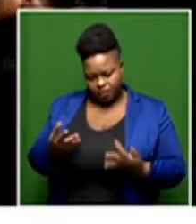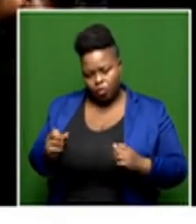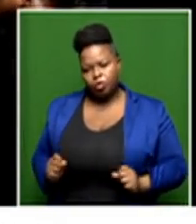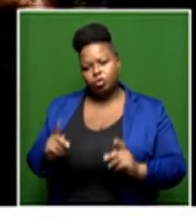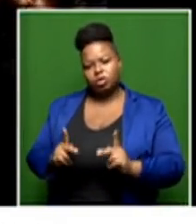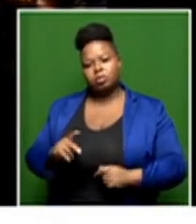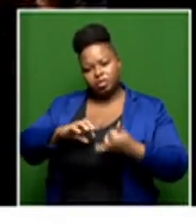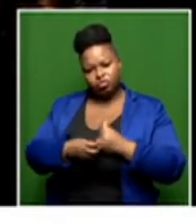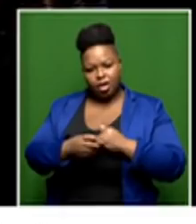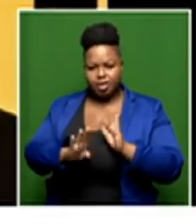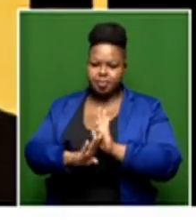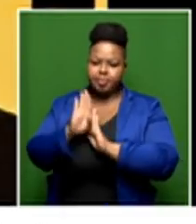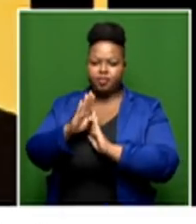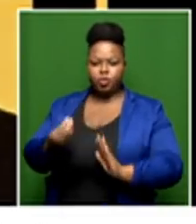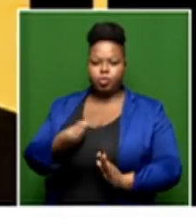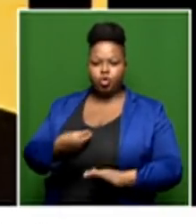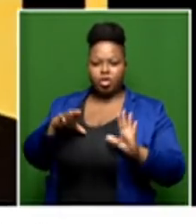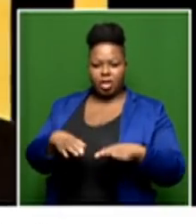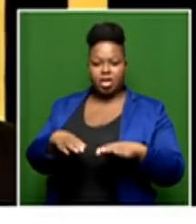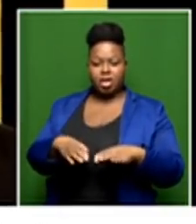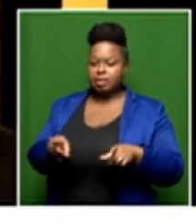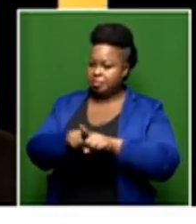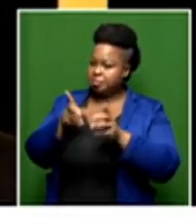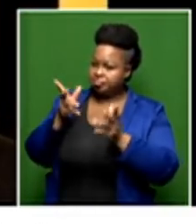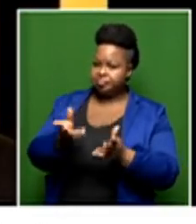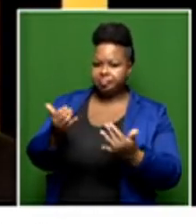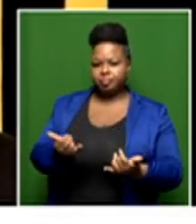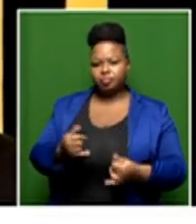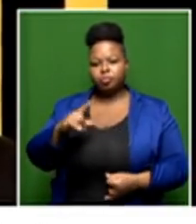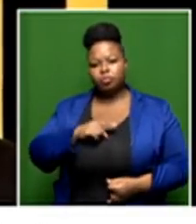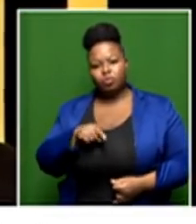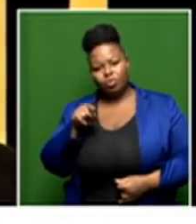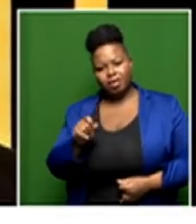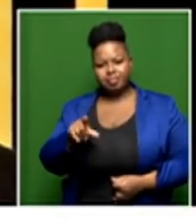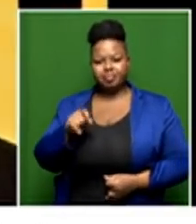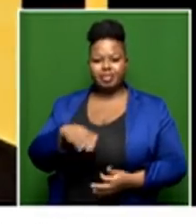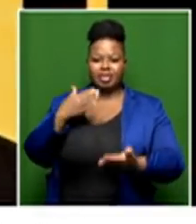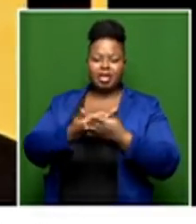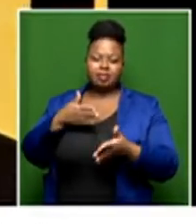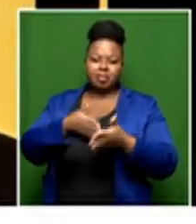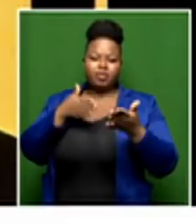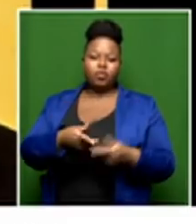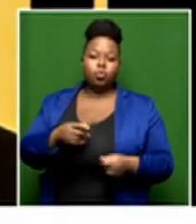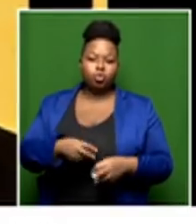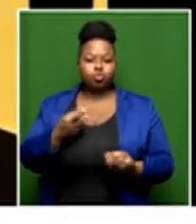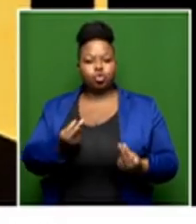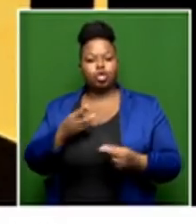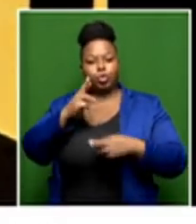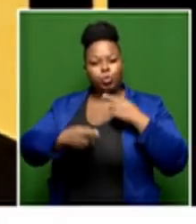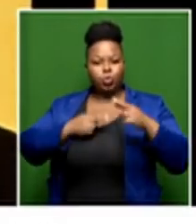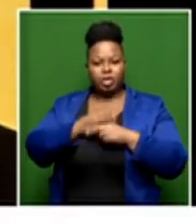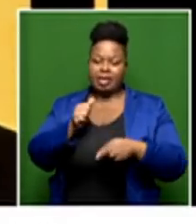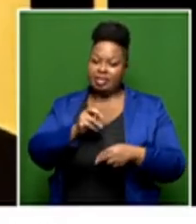to build at the level of the Youth League as they are, because that may be a harbinger for the renewal of the